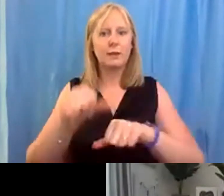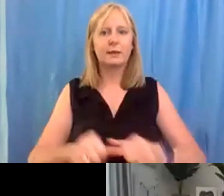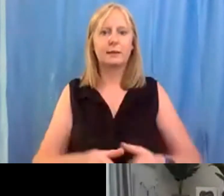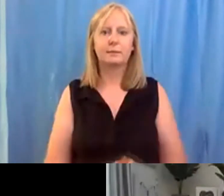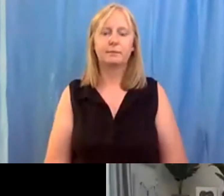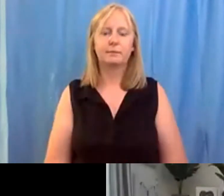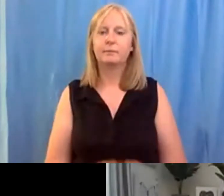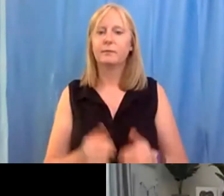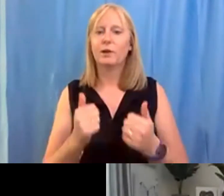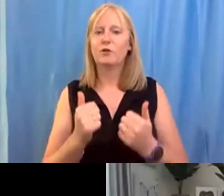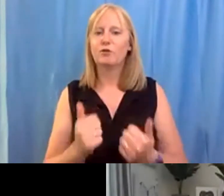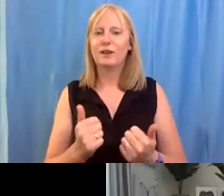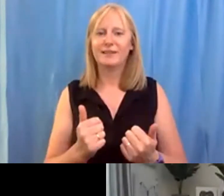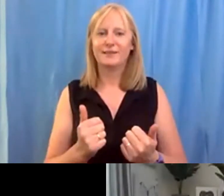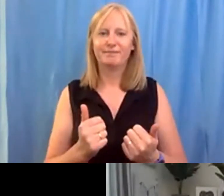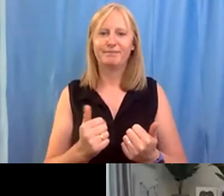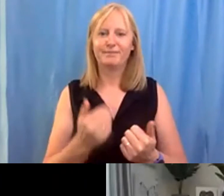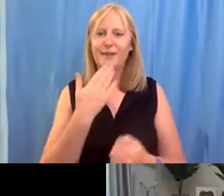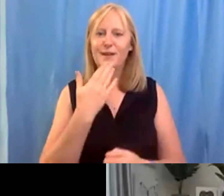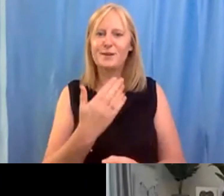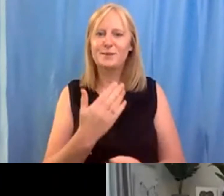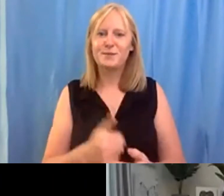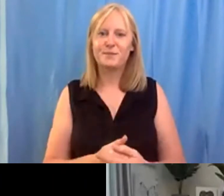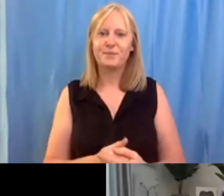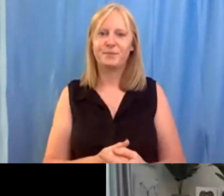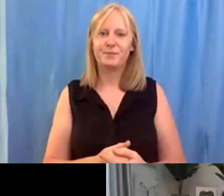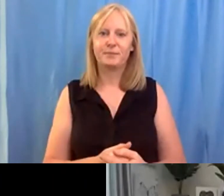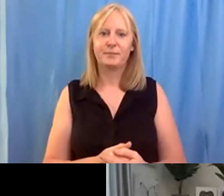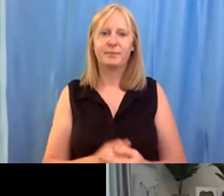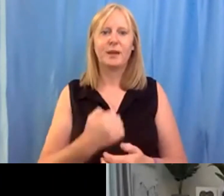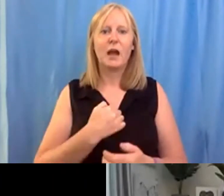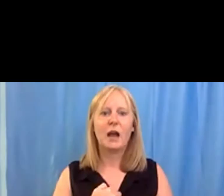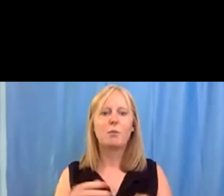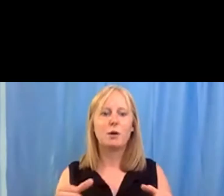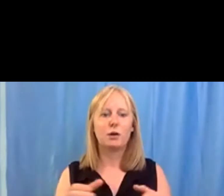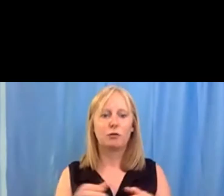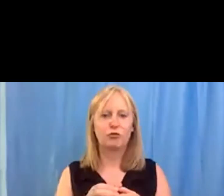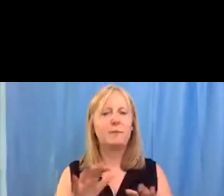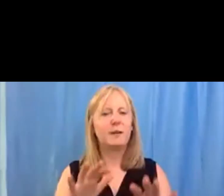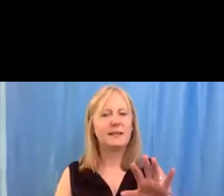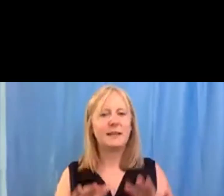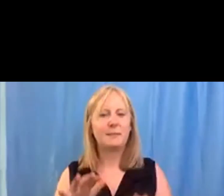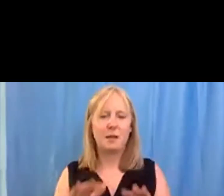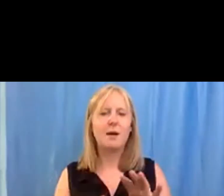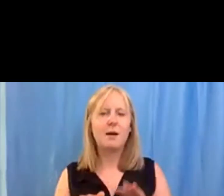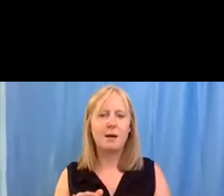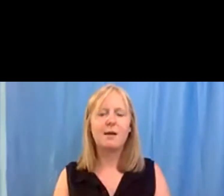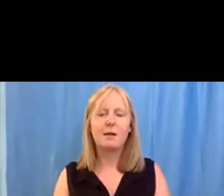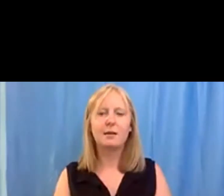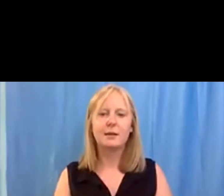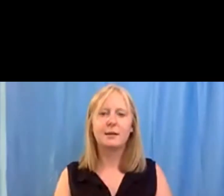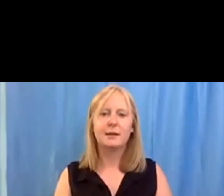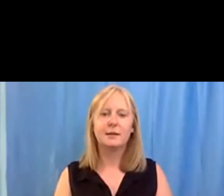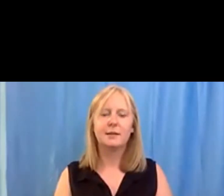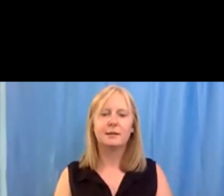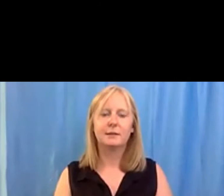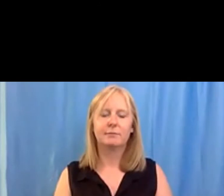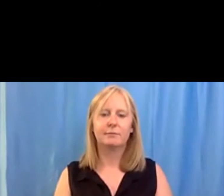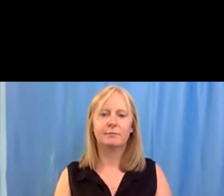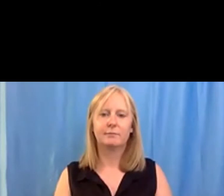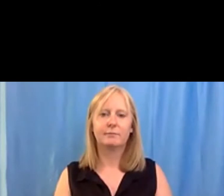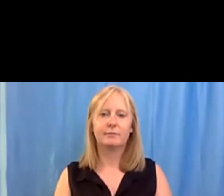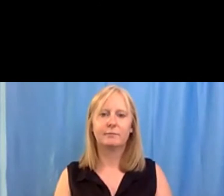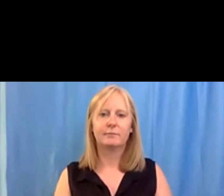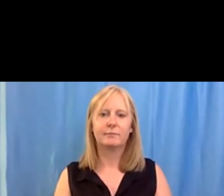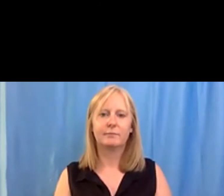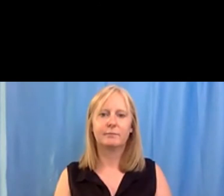Great, thank you. Yeah, I think our group were very much the same. We found that actually